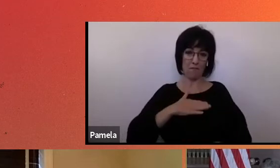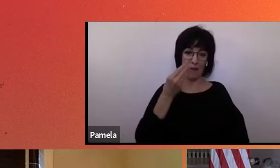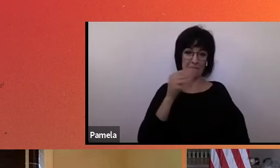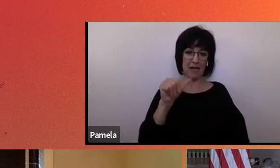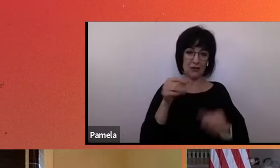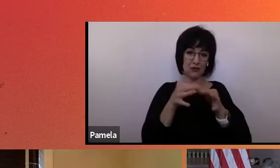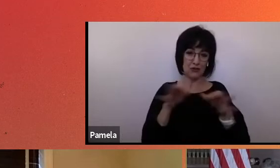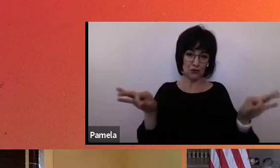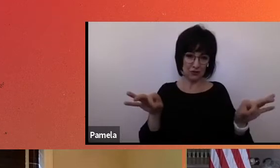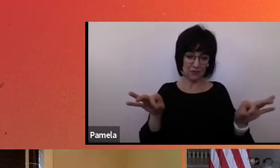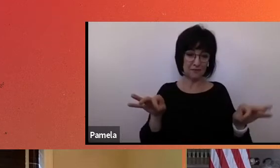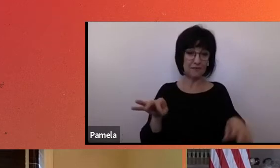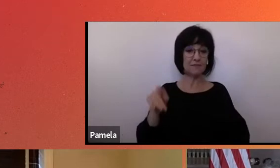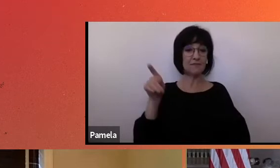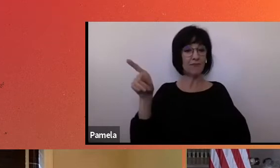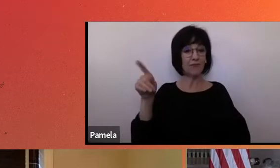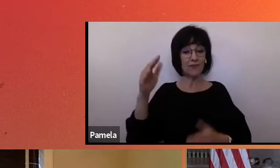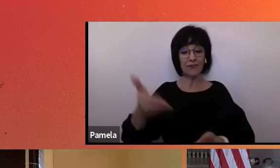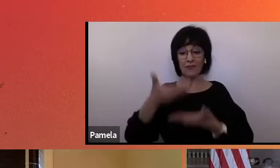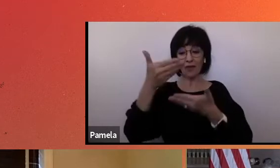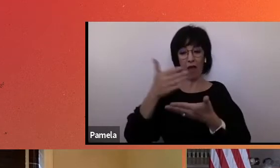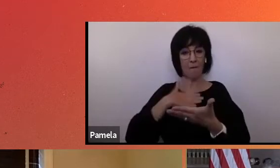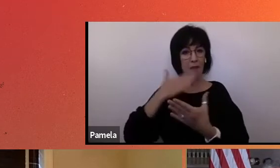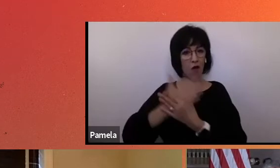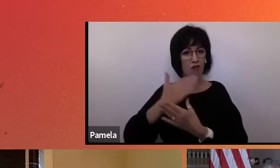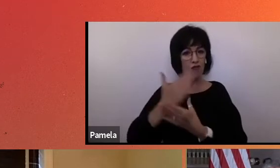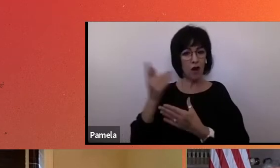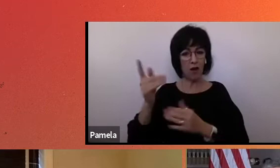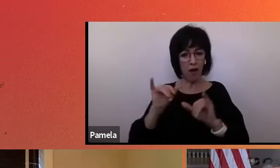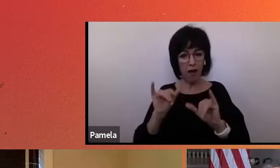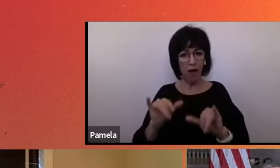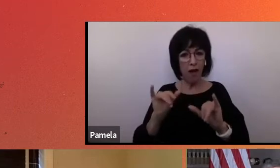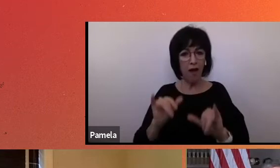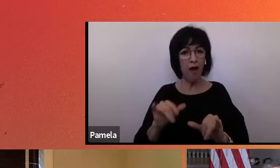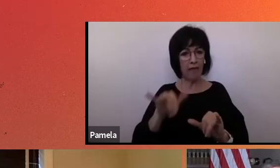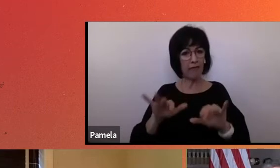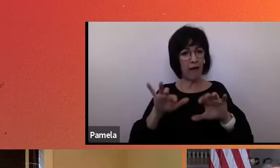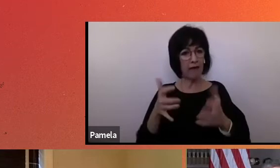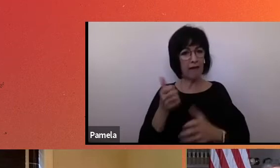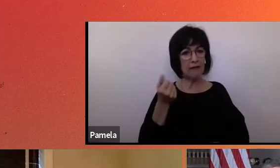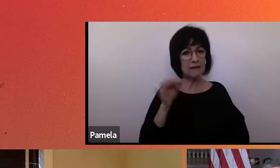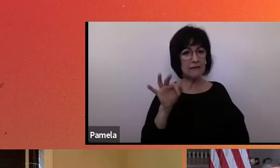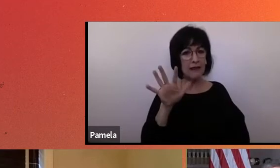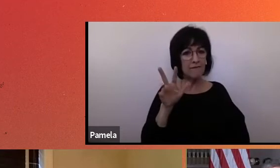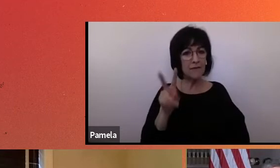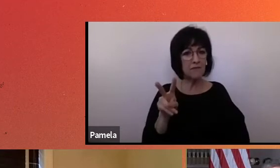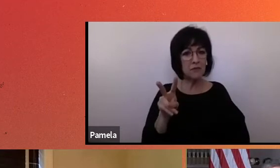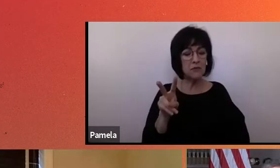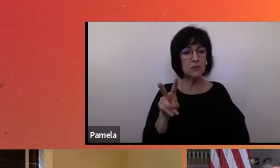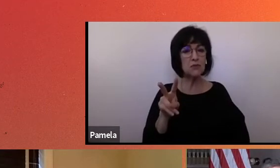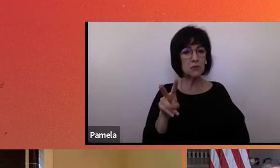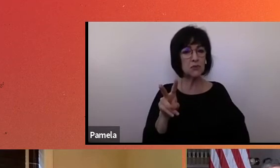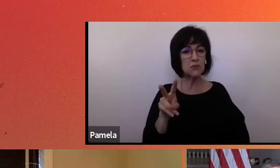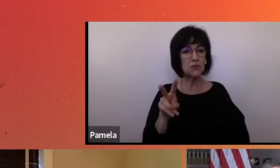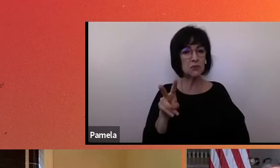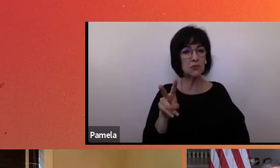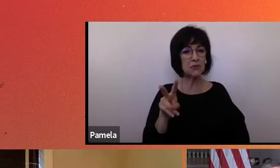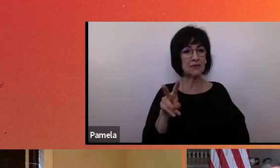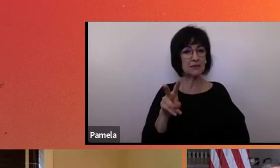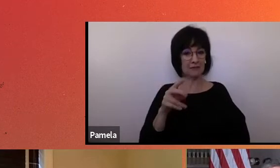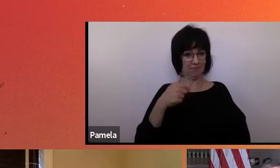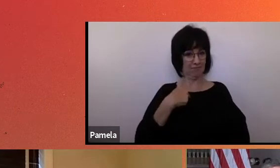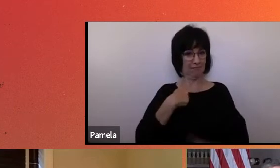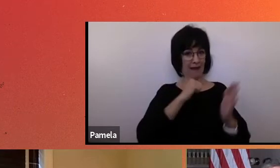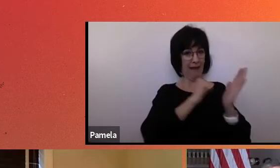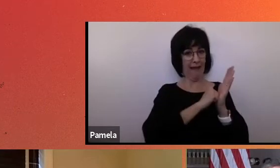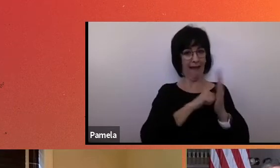when she found my record, she found that the class that we had had in 1952, or class that I had made an A in, and she had